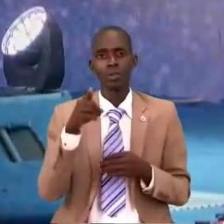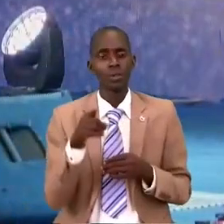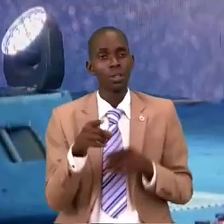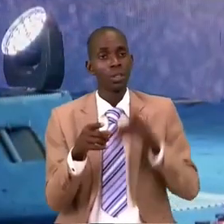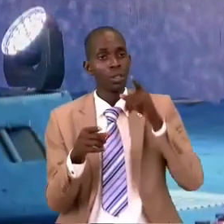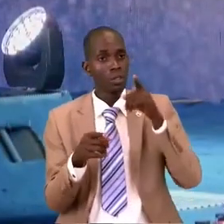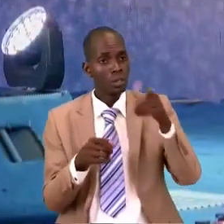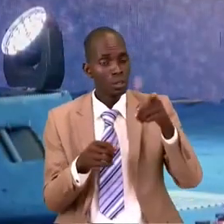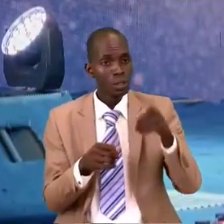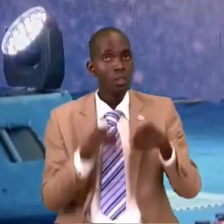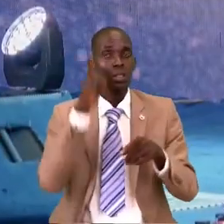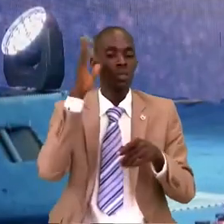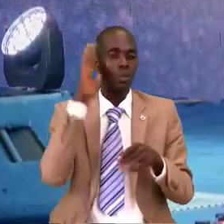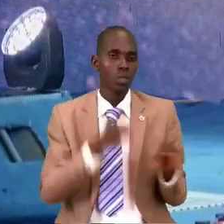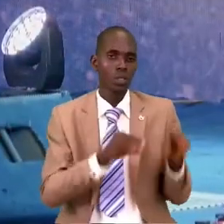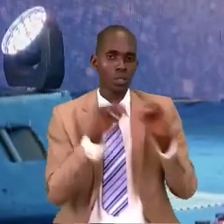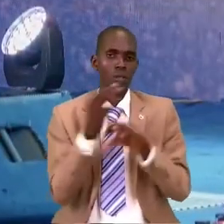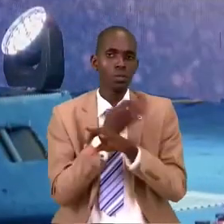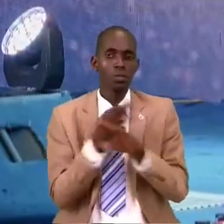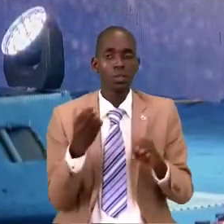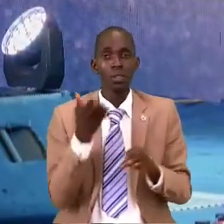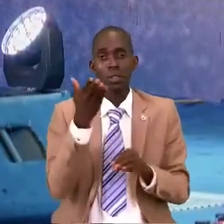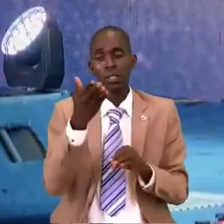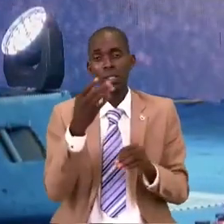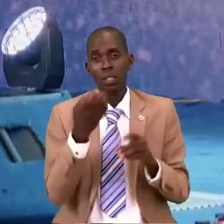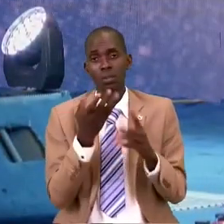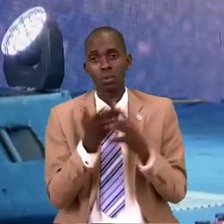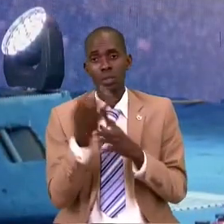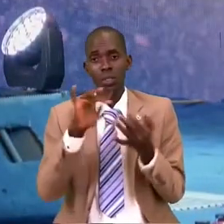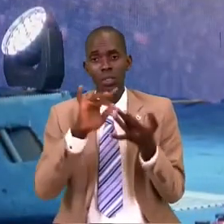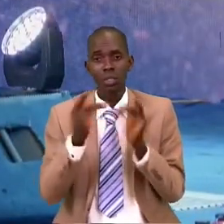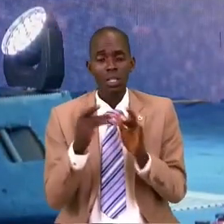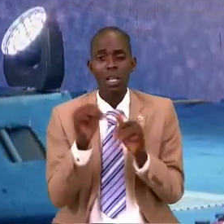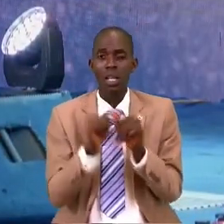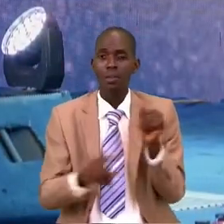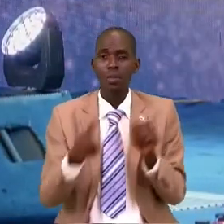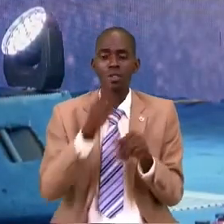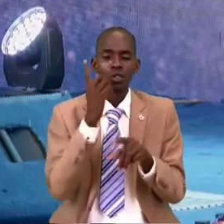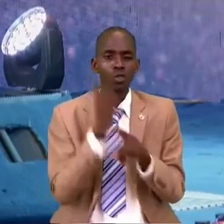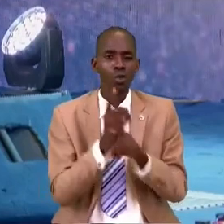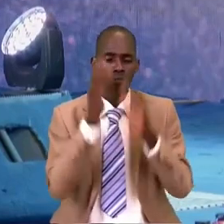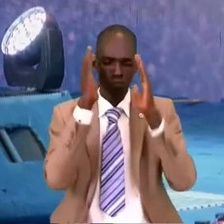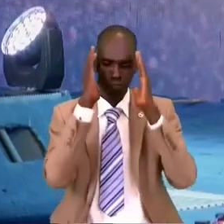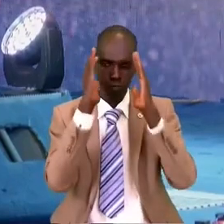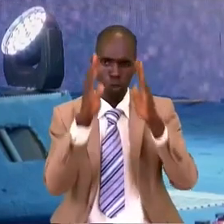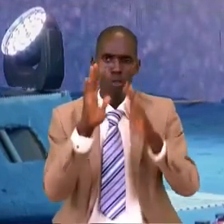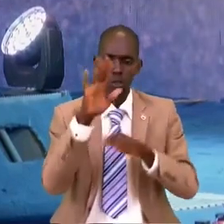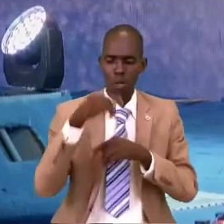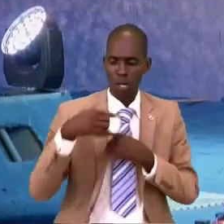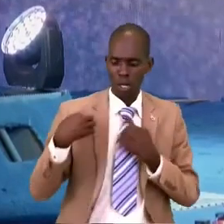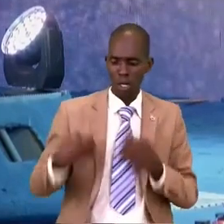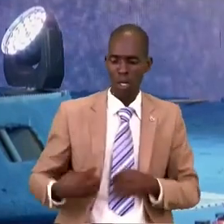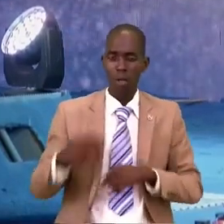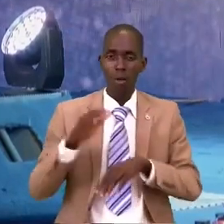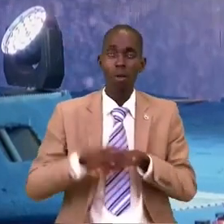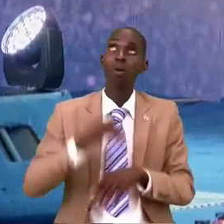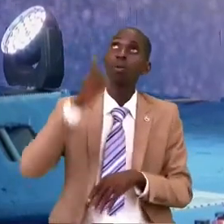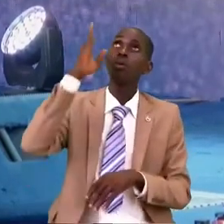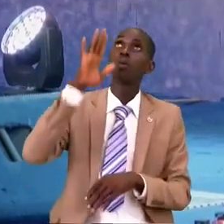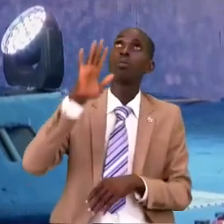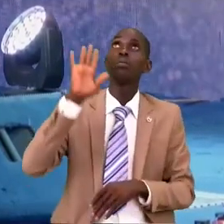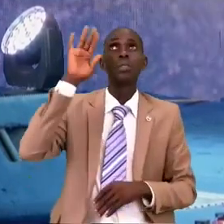God. I'm a sinner, he knows. I'm bad, he knows. I've gone wayward, he